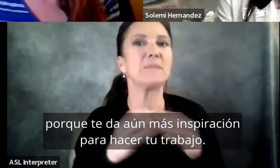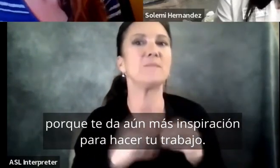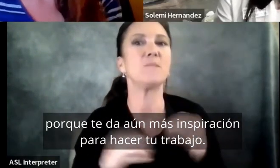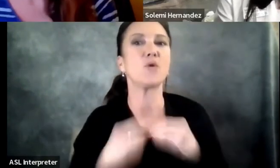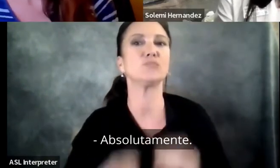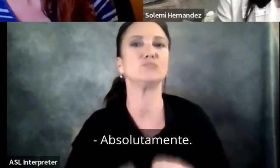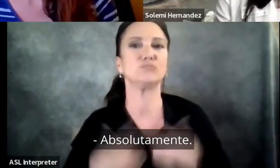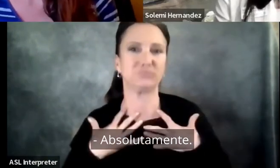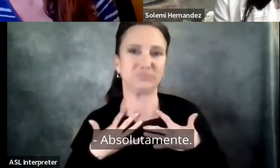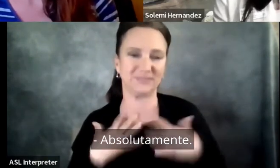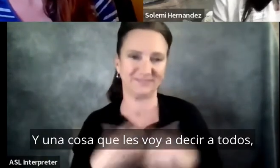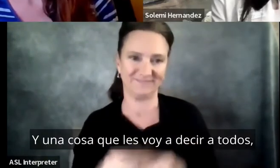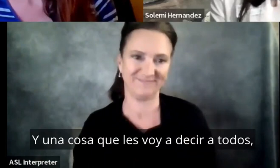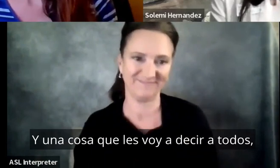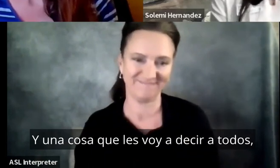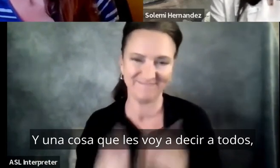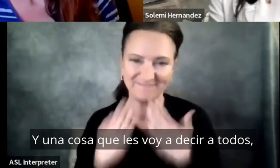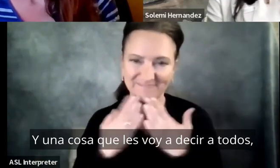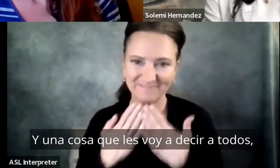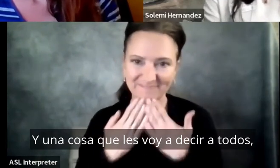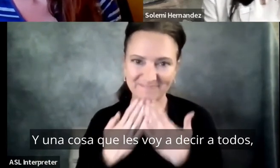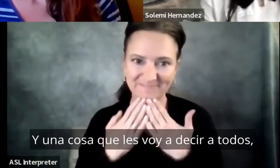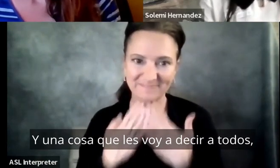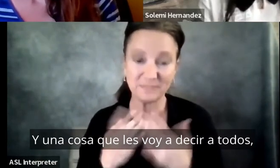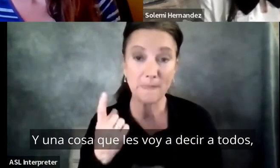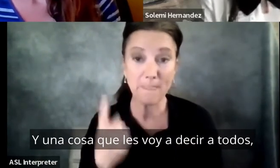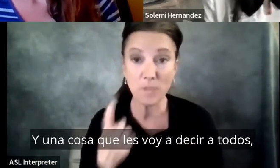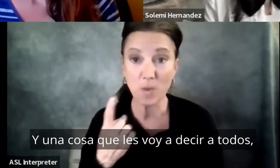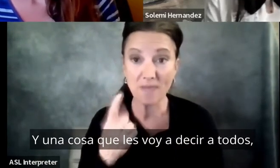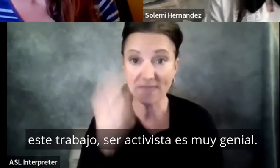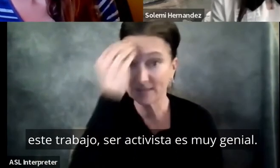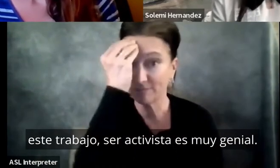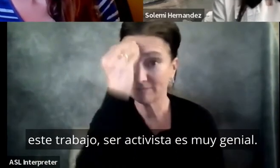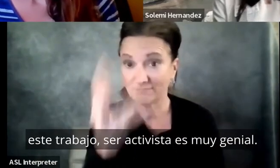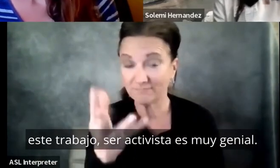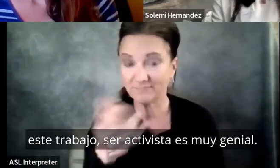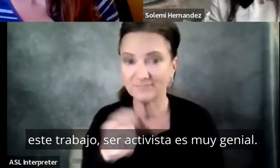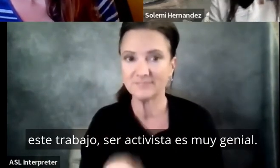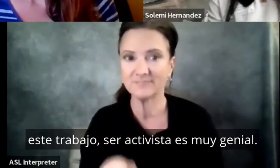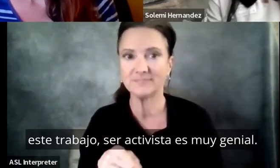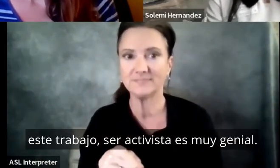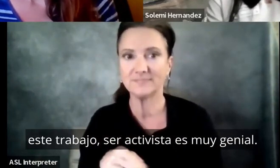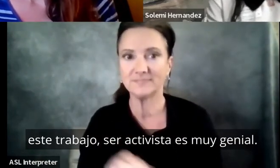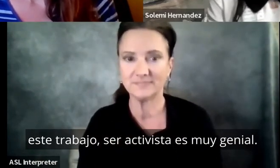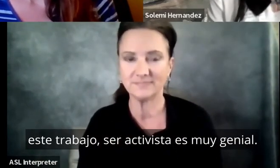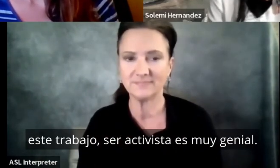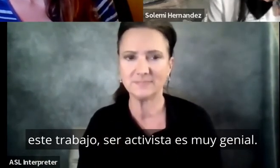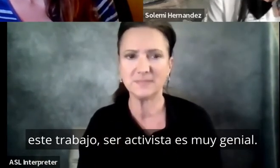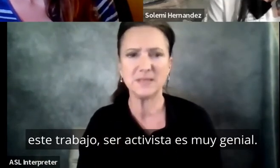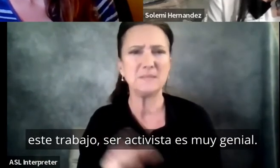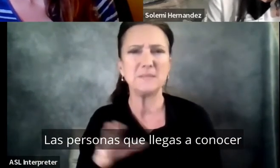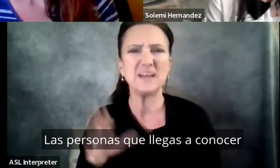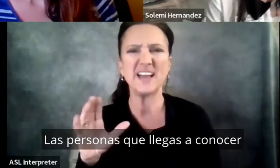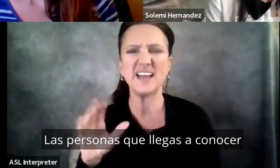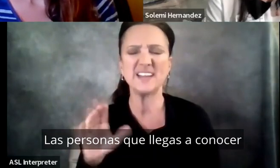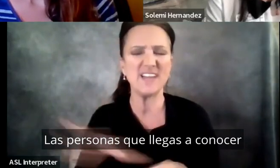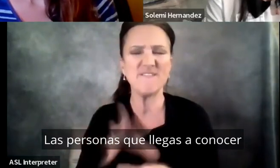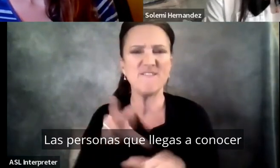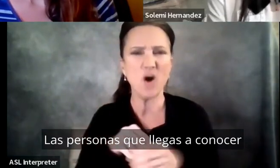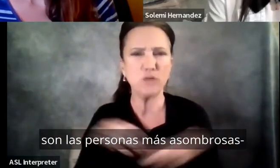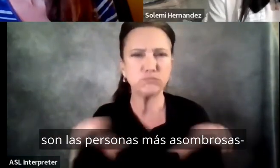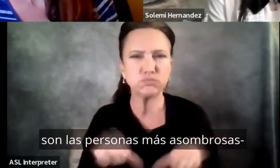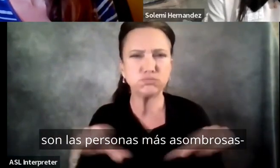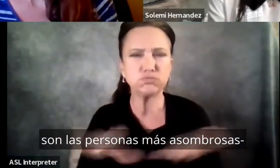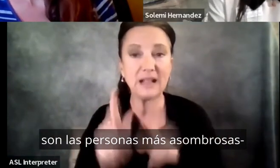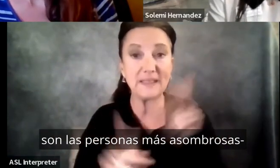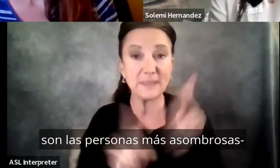work. Absolutely. Yeah. And one thing that I'm going to tell everybody, this work, being an activist is super cool. The people that you get to meet